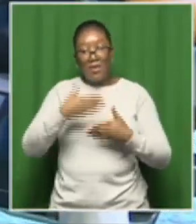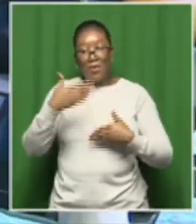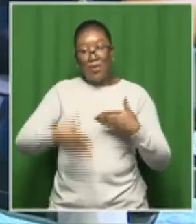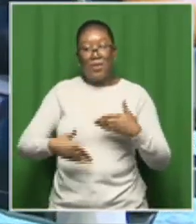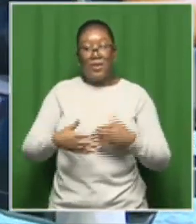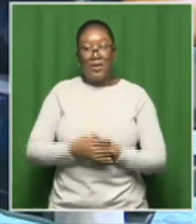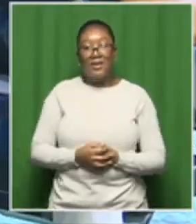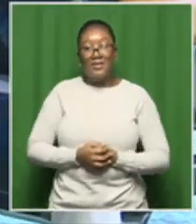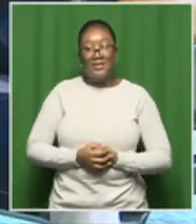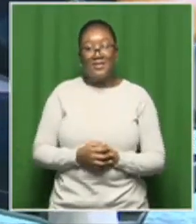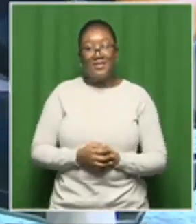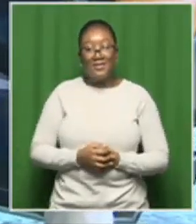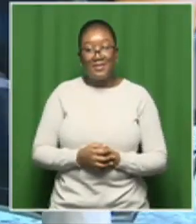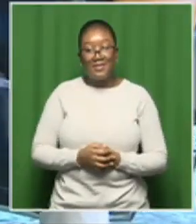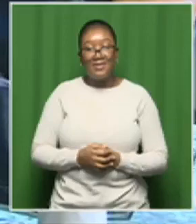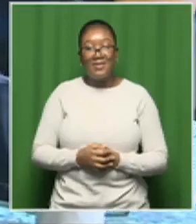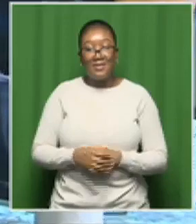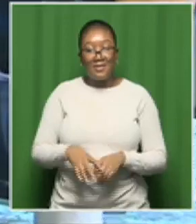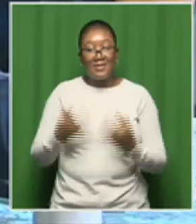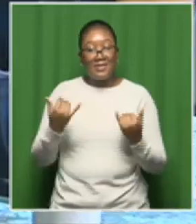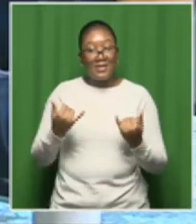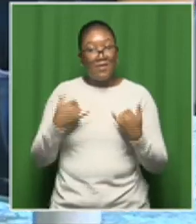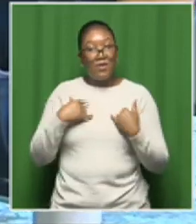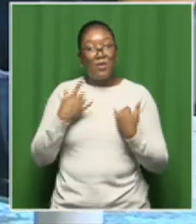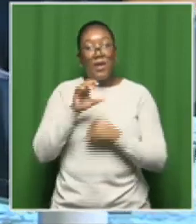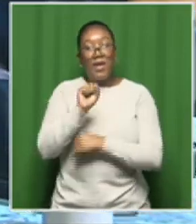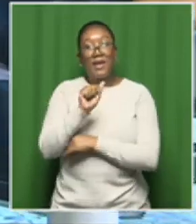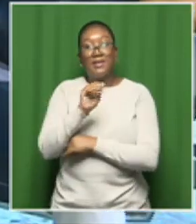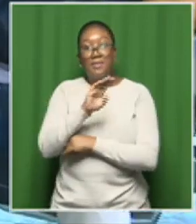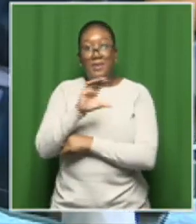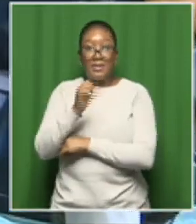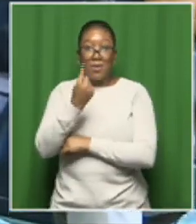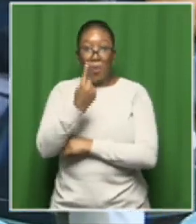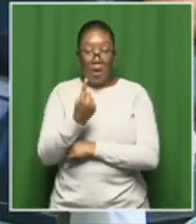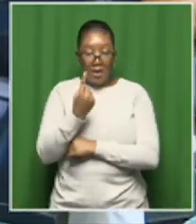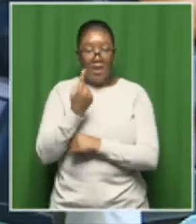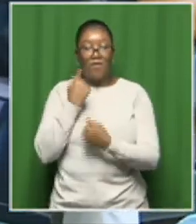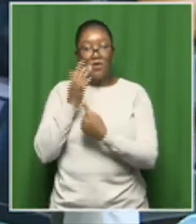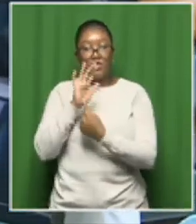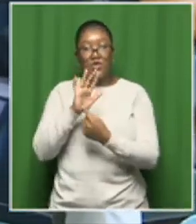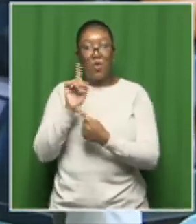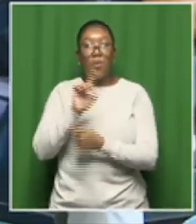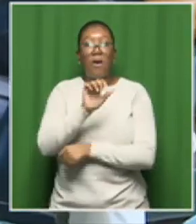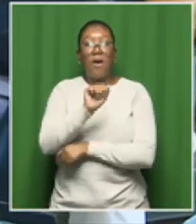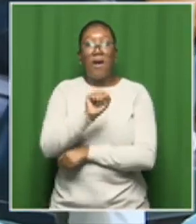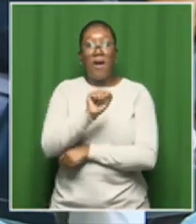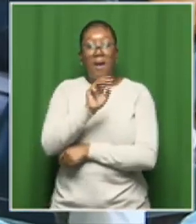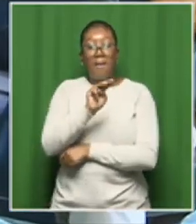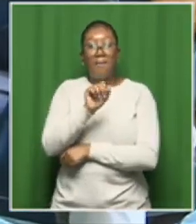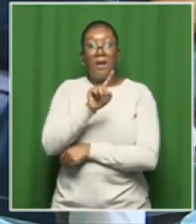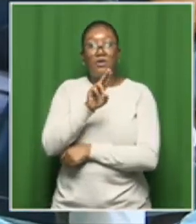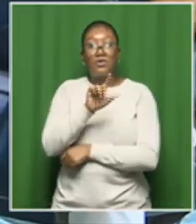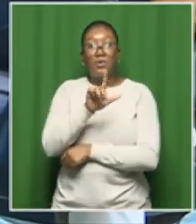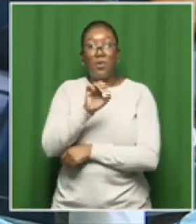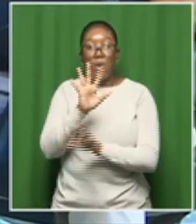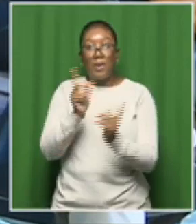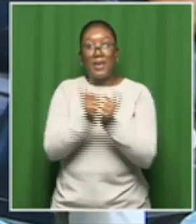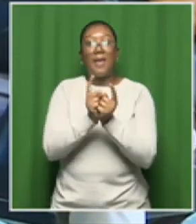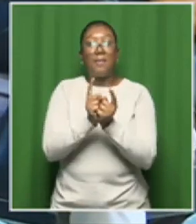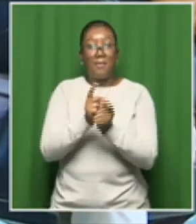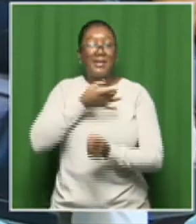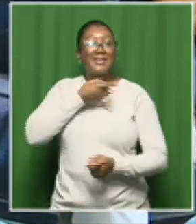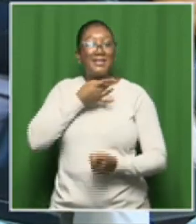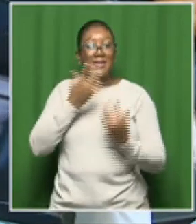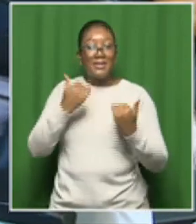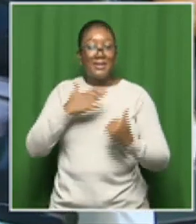football moving into the upcoming week. And of course, SABC 1 will be showing you that AmaZulu Richards Bay game on Saturday, and then on Sunday we'll